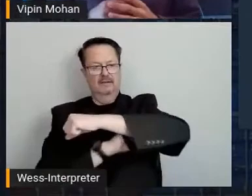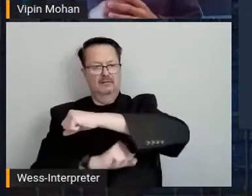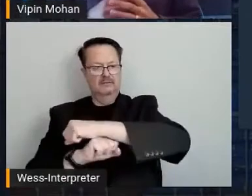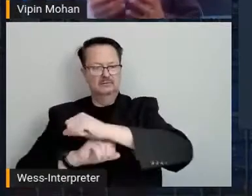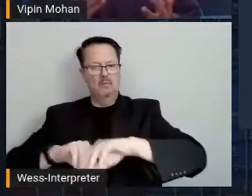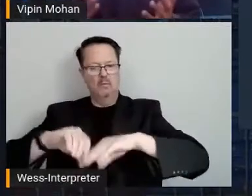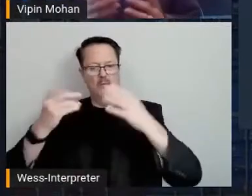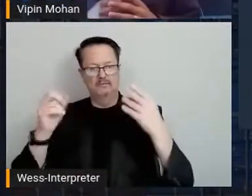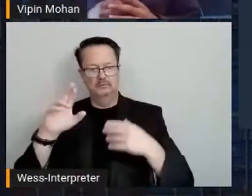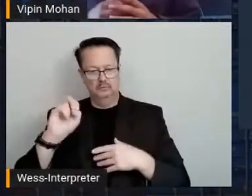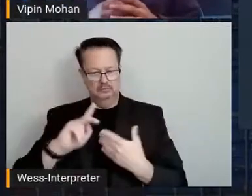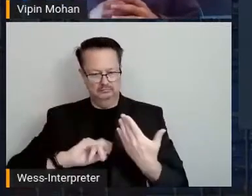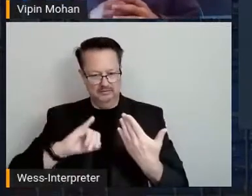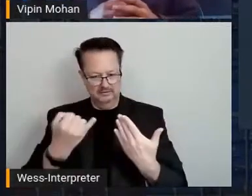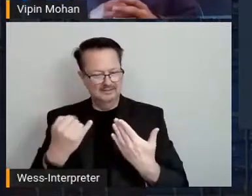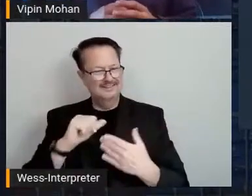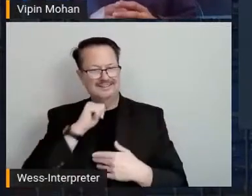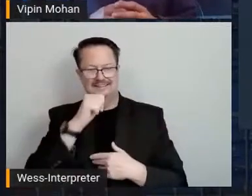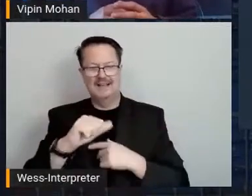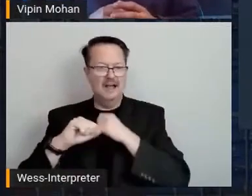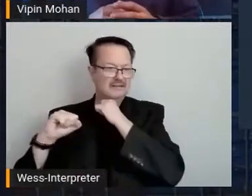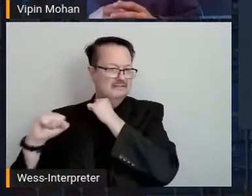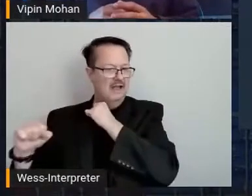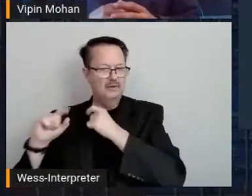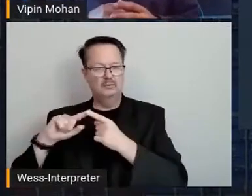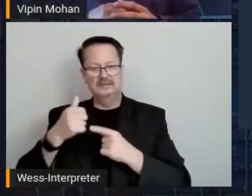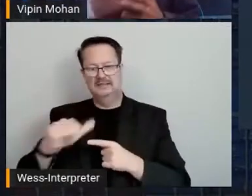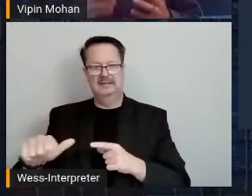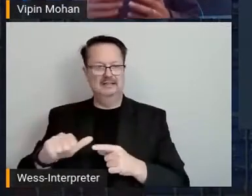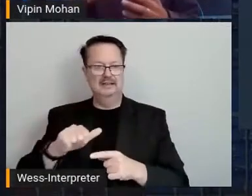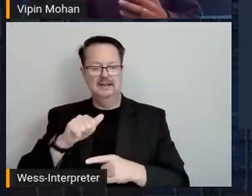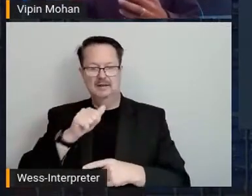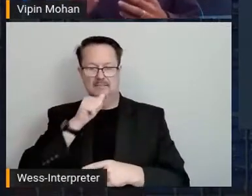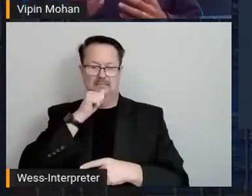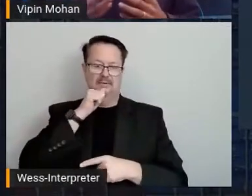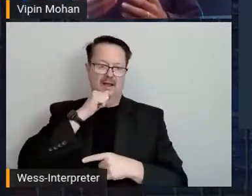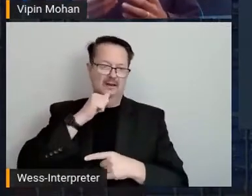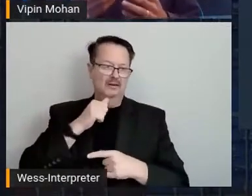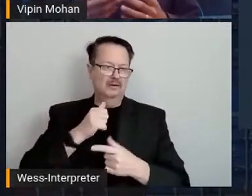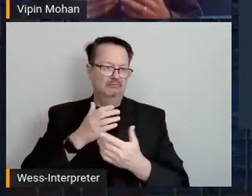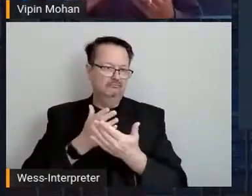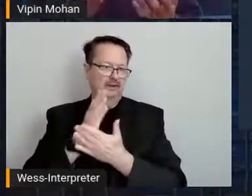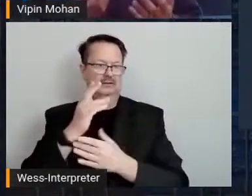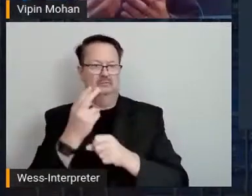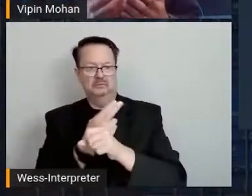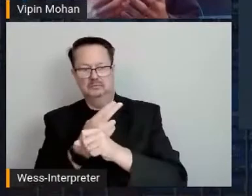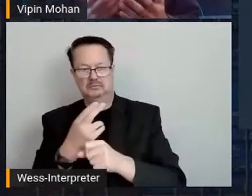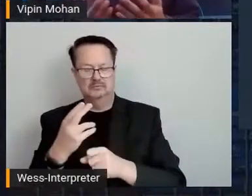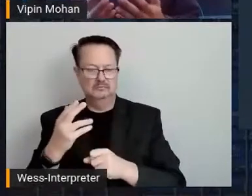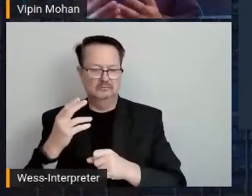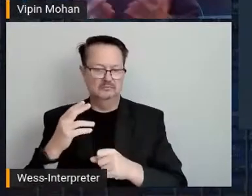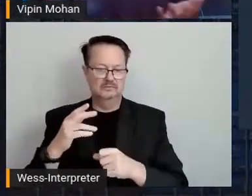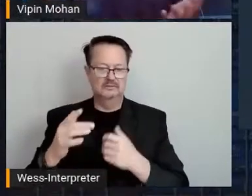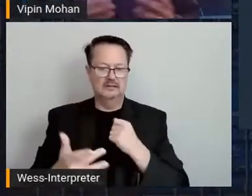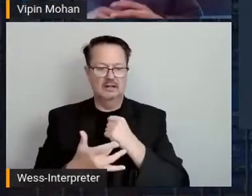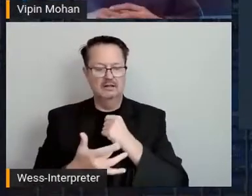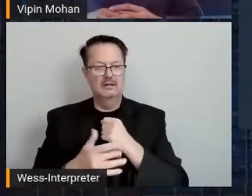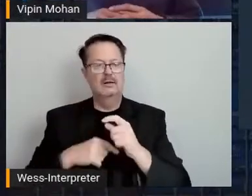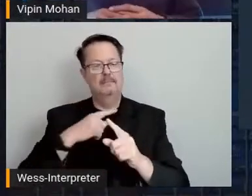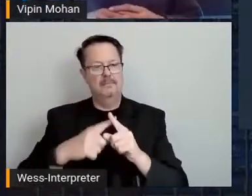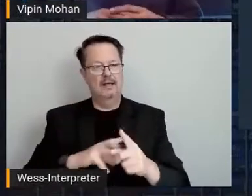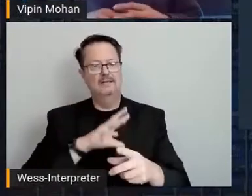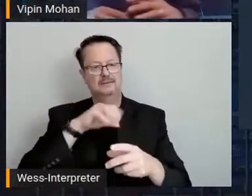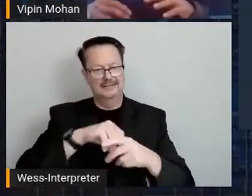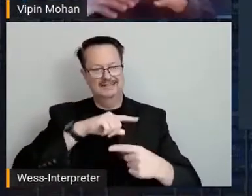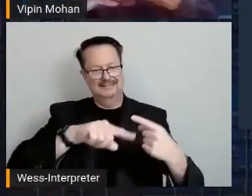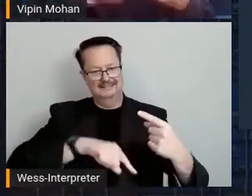project, and it's not locking you into any proprietary technology. But we also include cluster lifecycle management tooling that allows